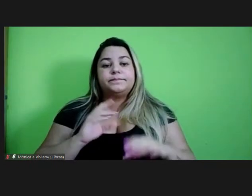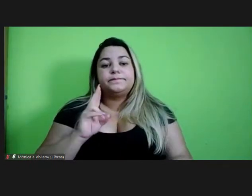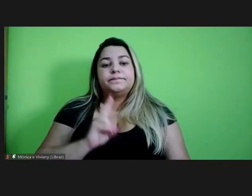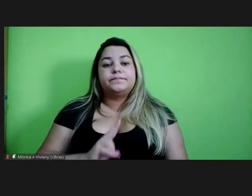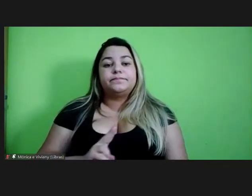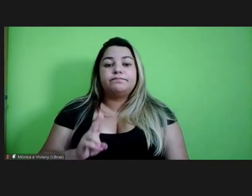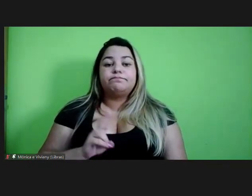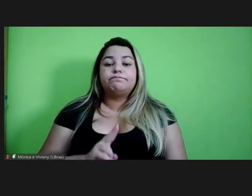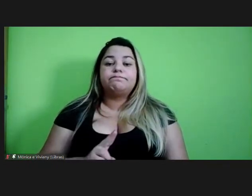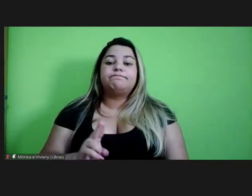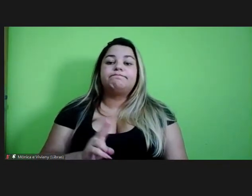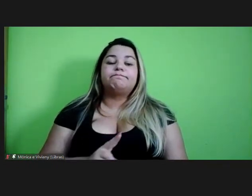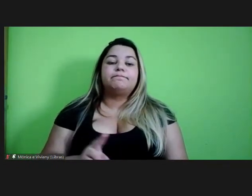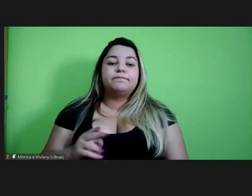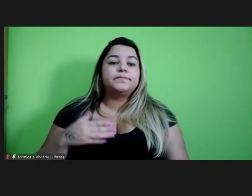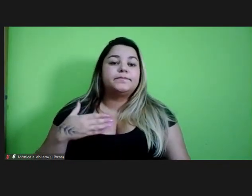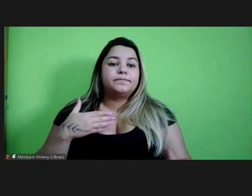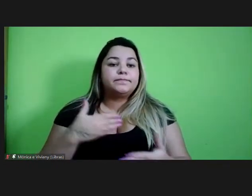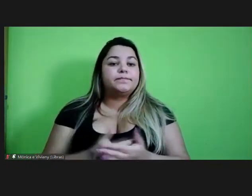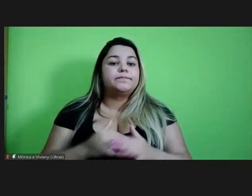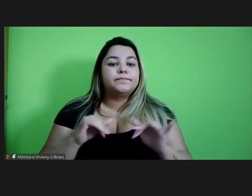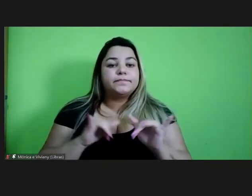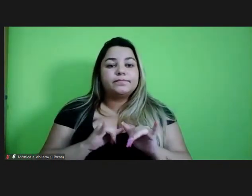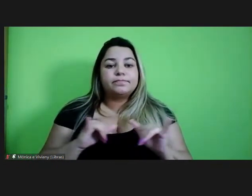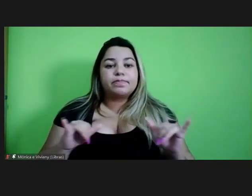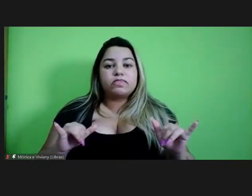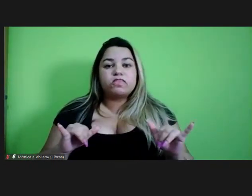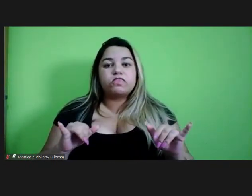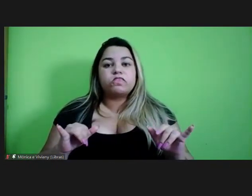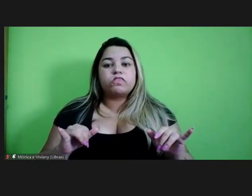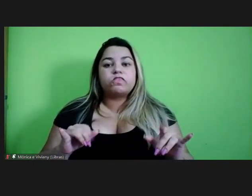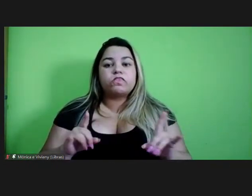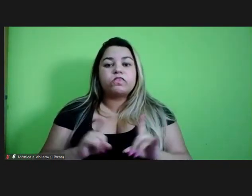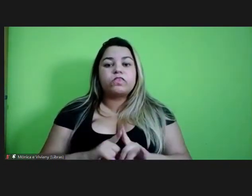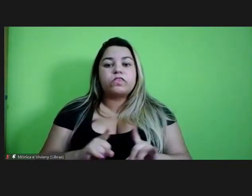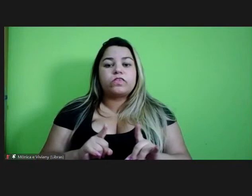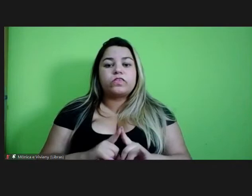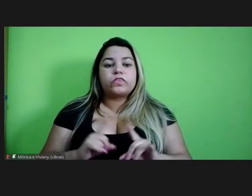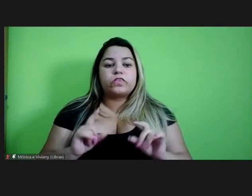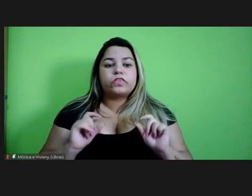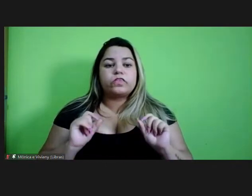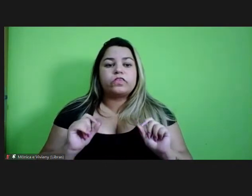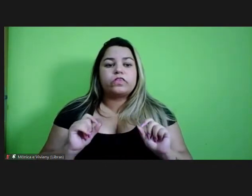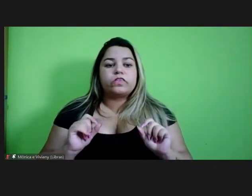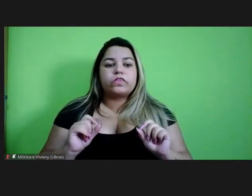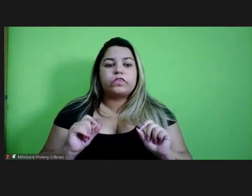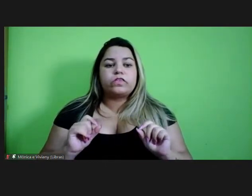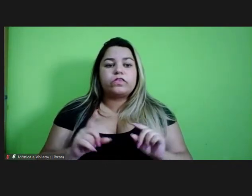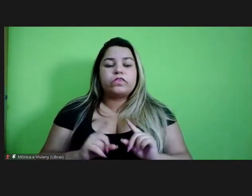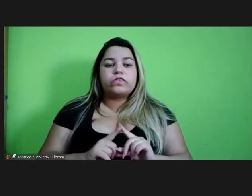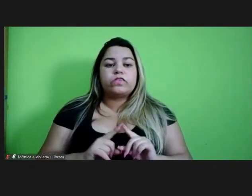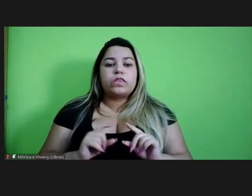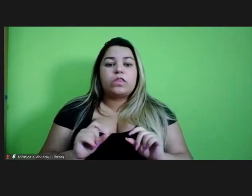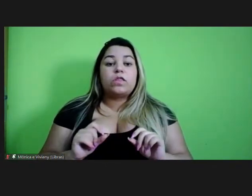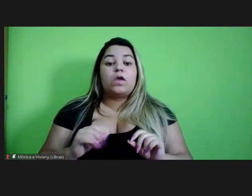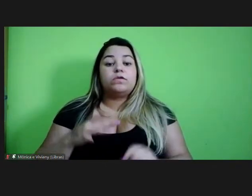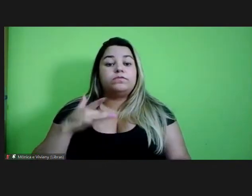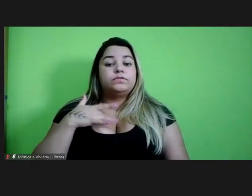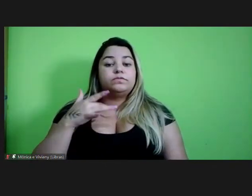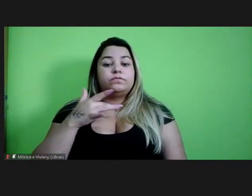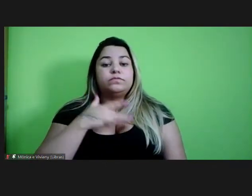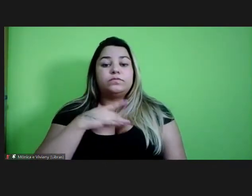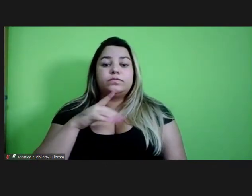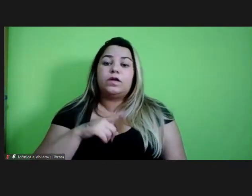communication alongside the user so that they can have access to information, but to make